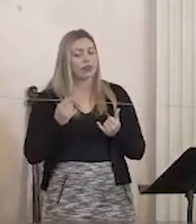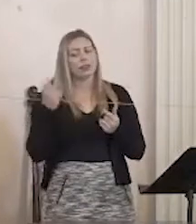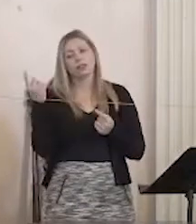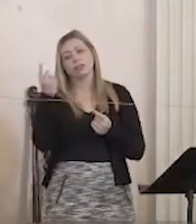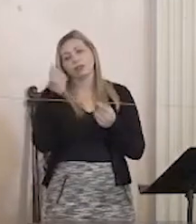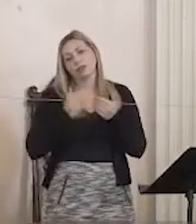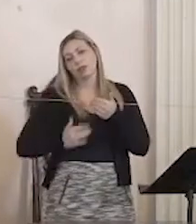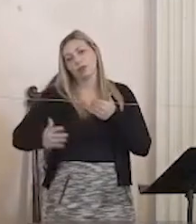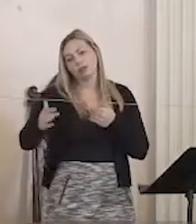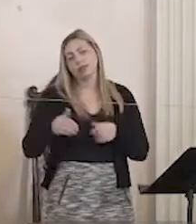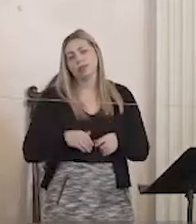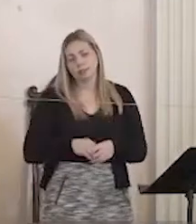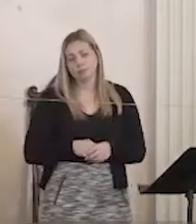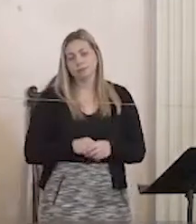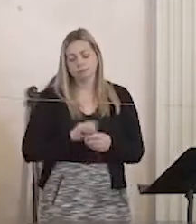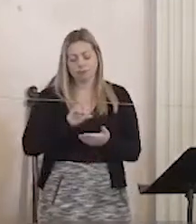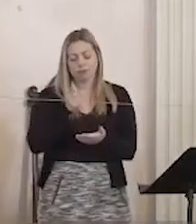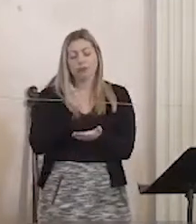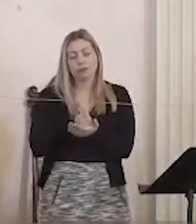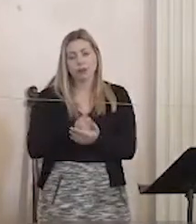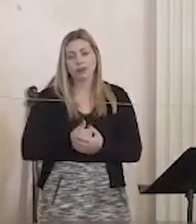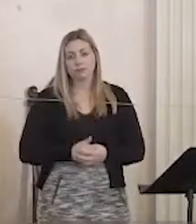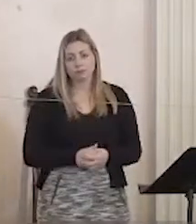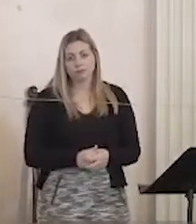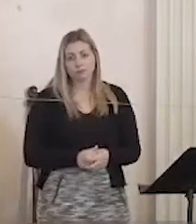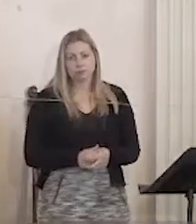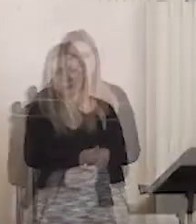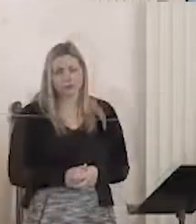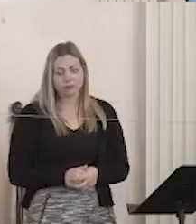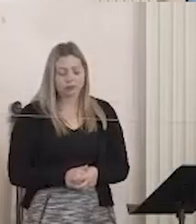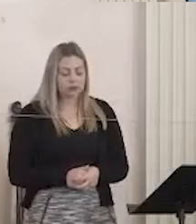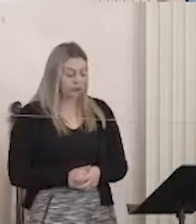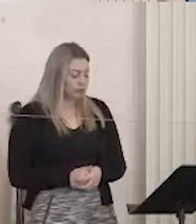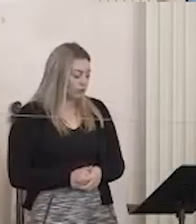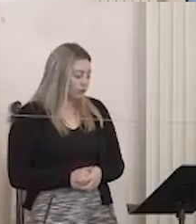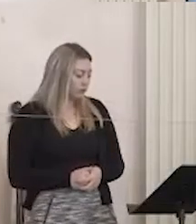always. Amen.